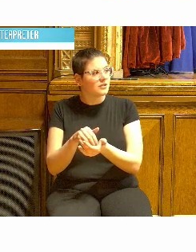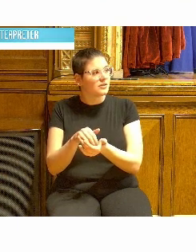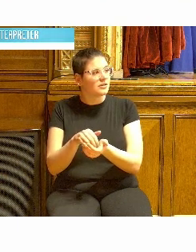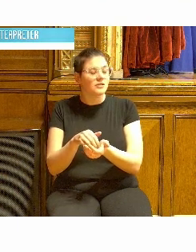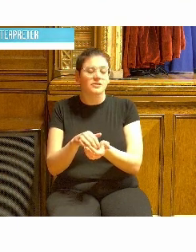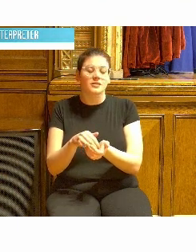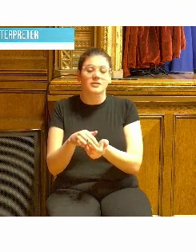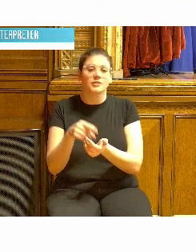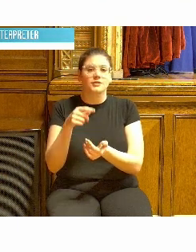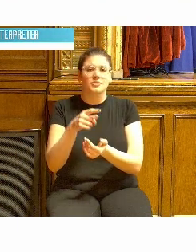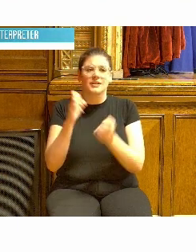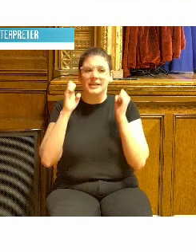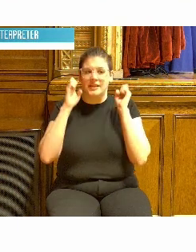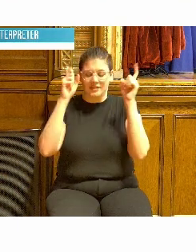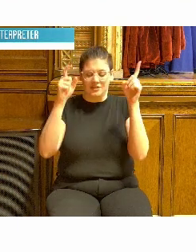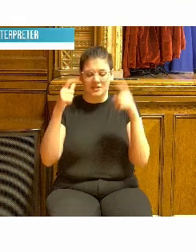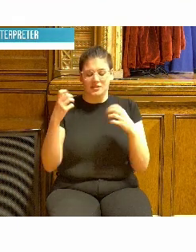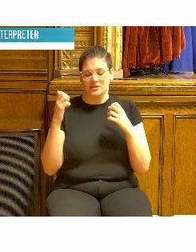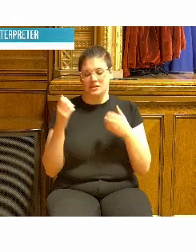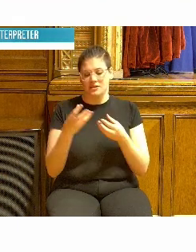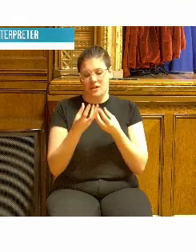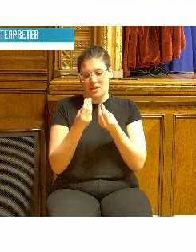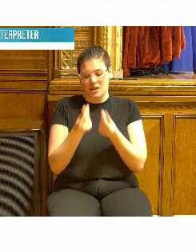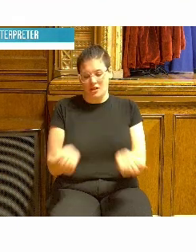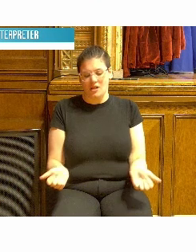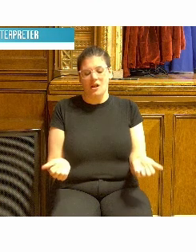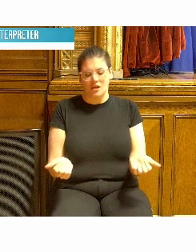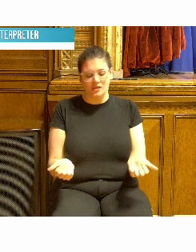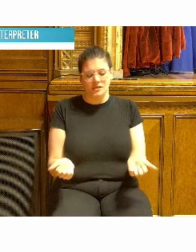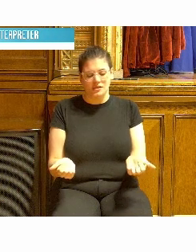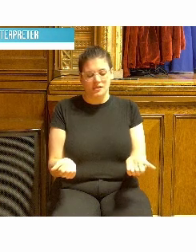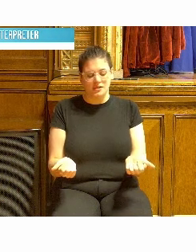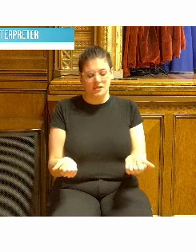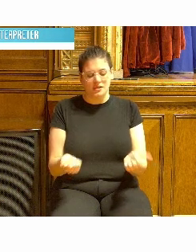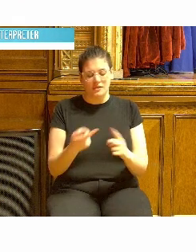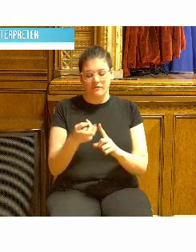the education lost by a system that's